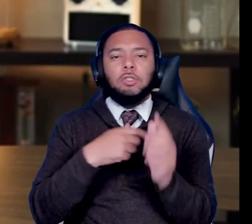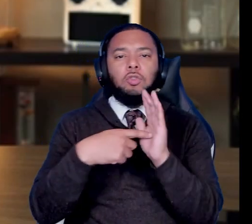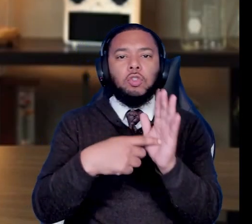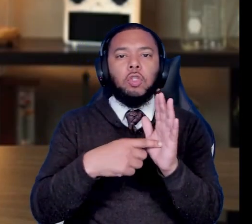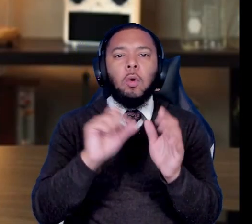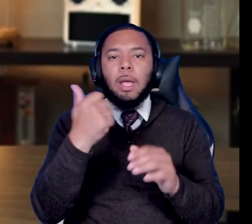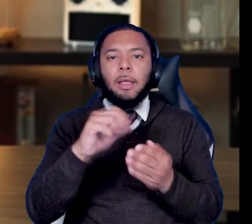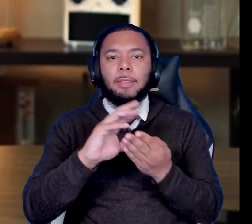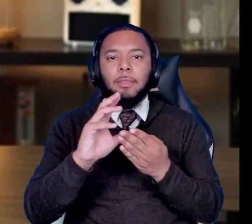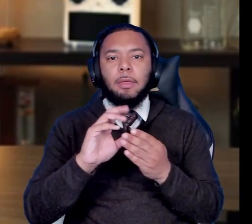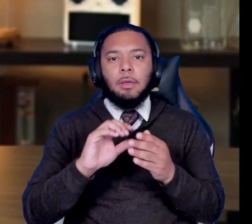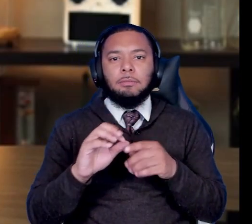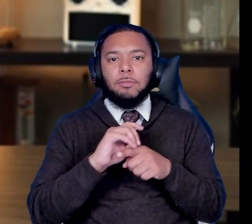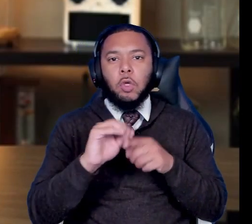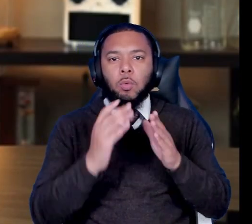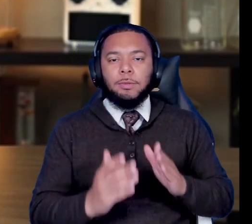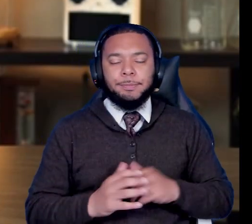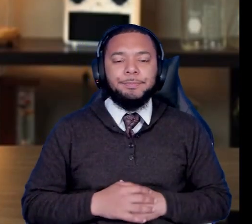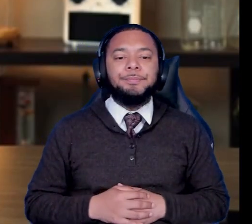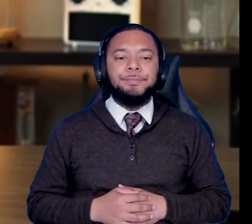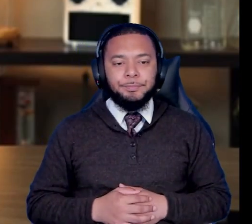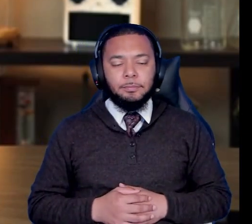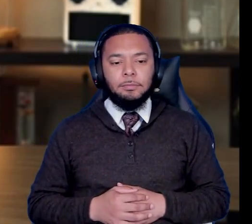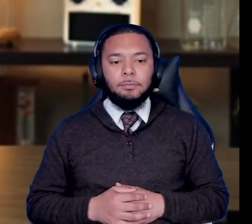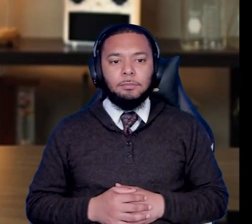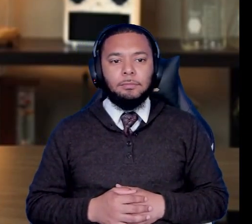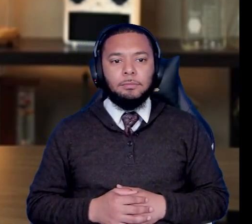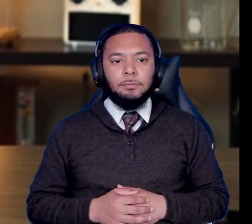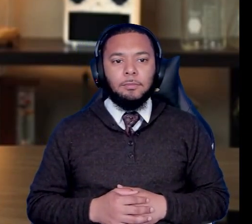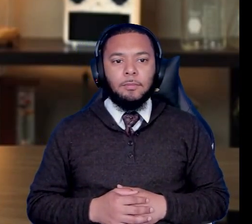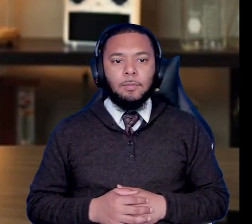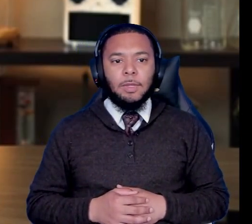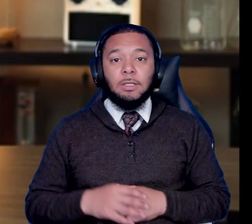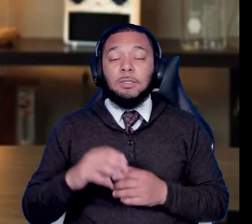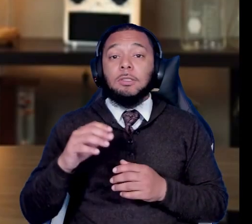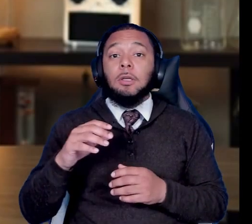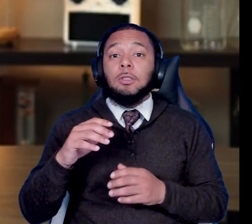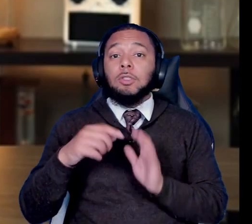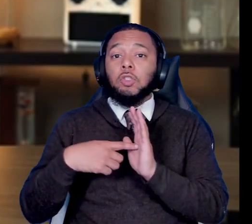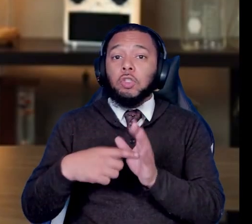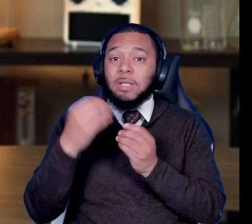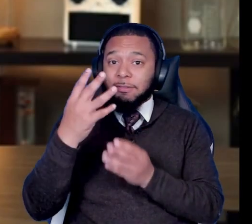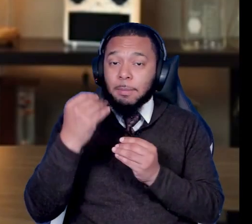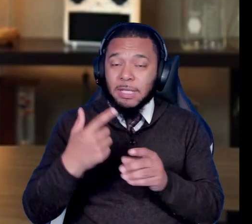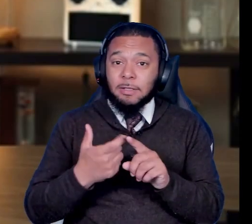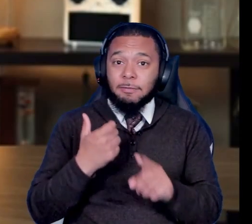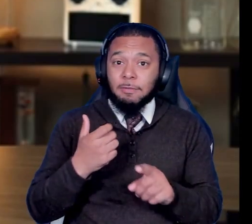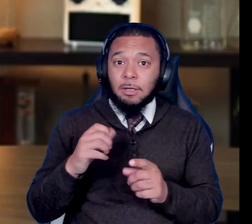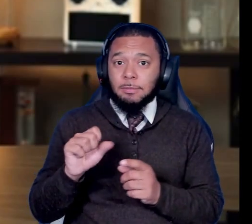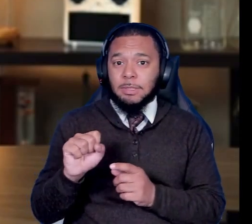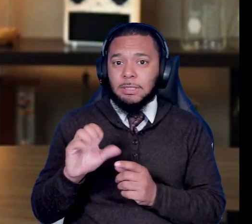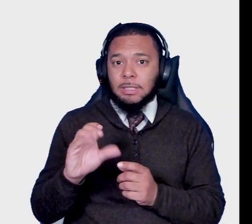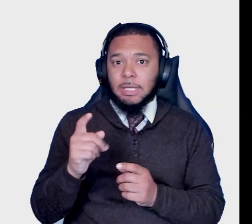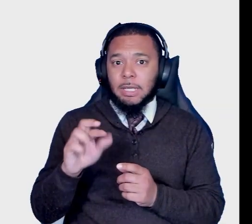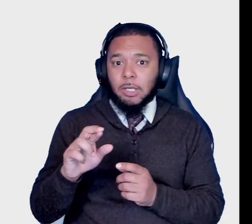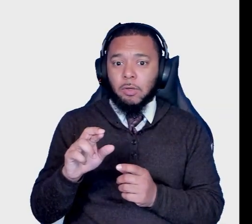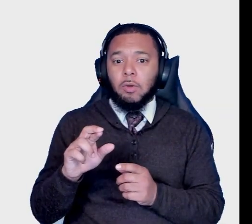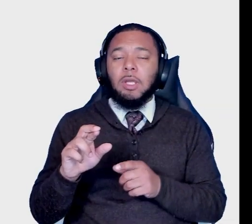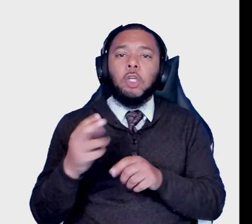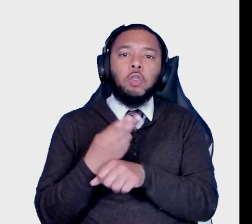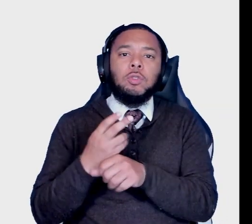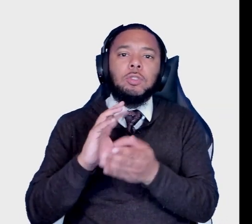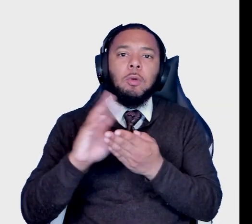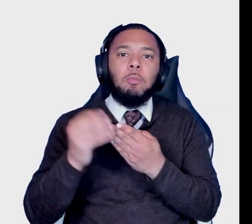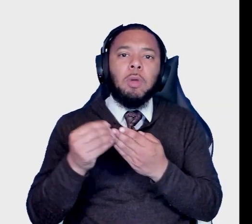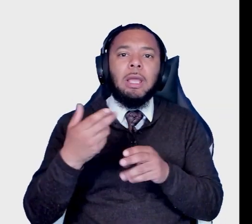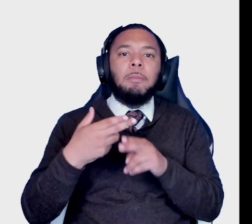information in from the keyboard, Scanner uses a command called next line. So